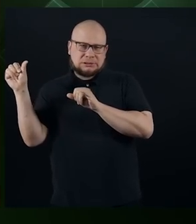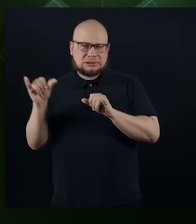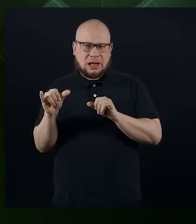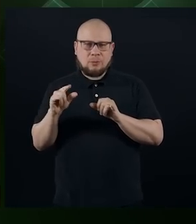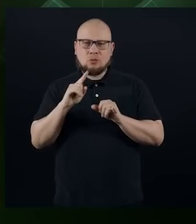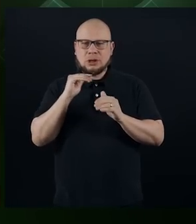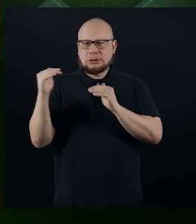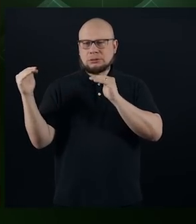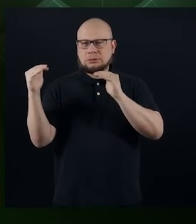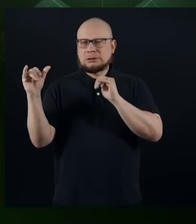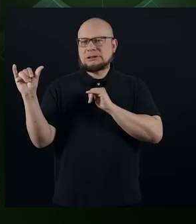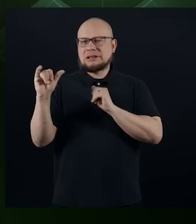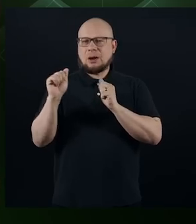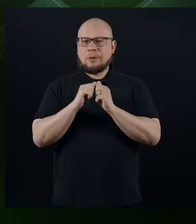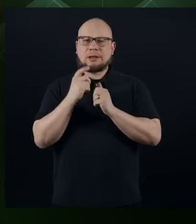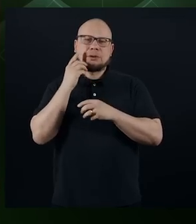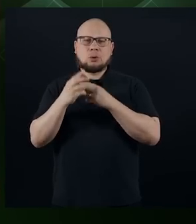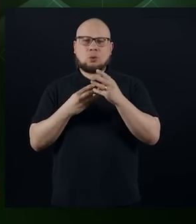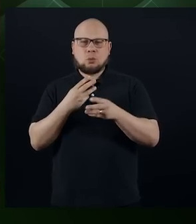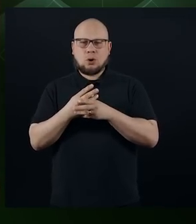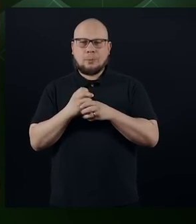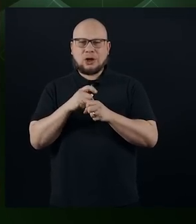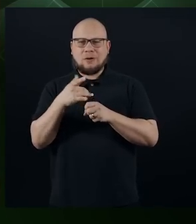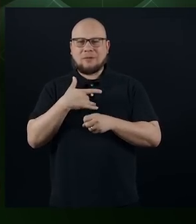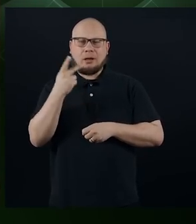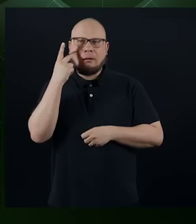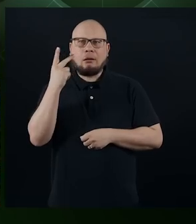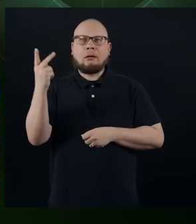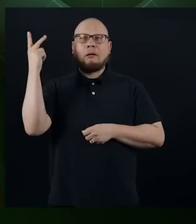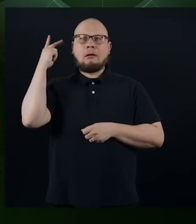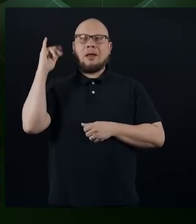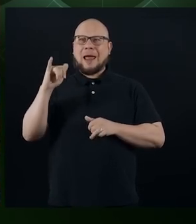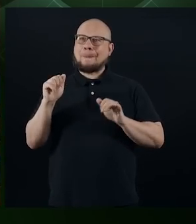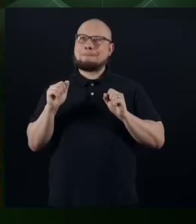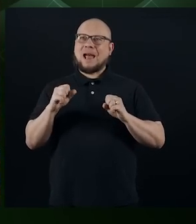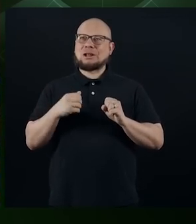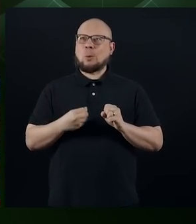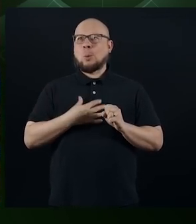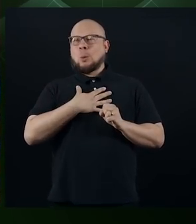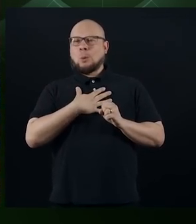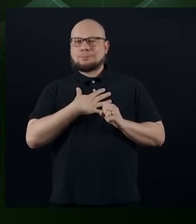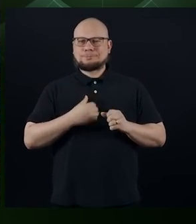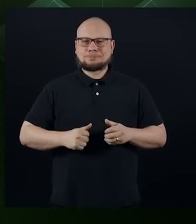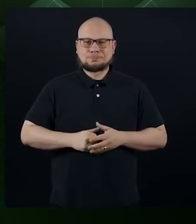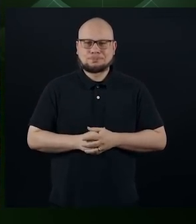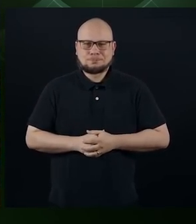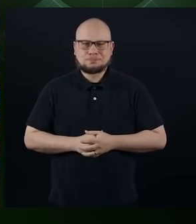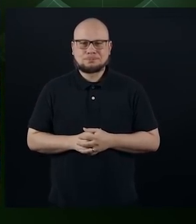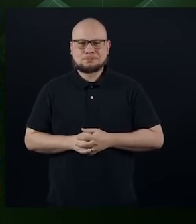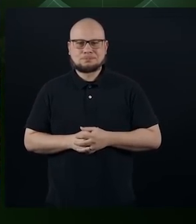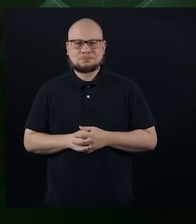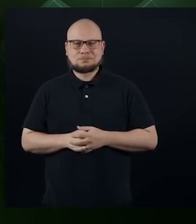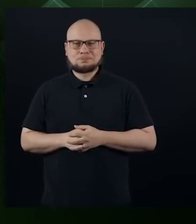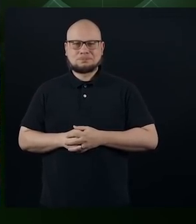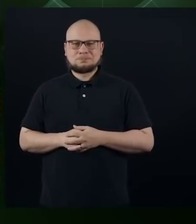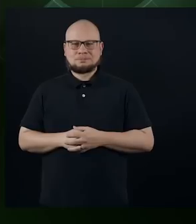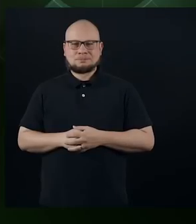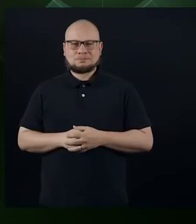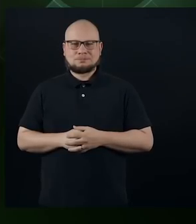really powerful, nostalgic, magical moments where you get these awesome callbacks.